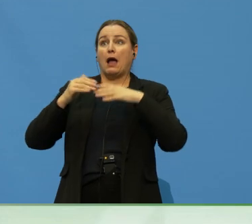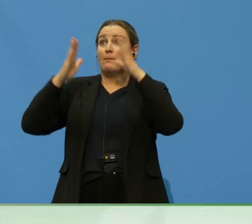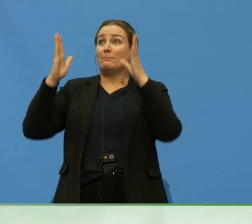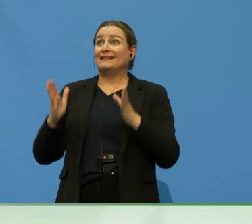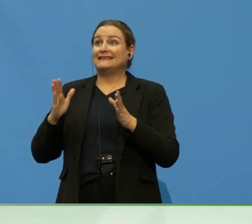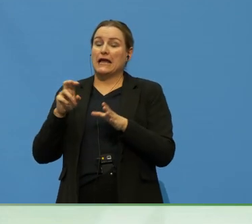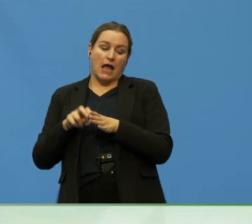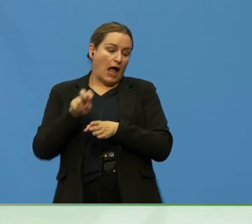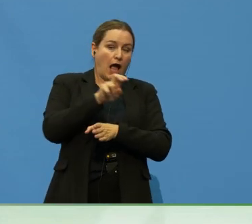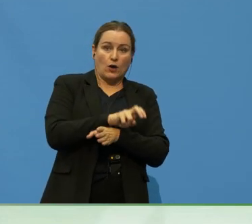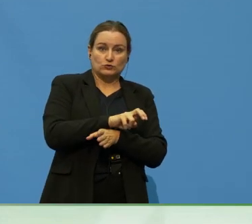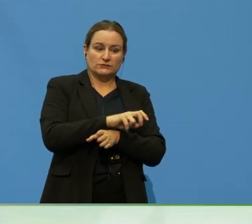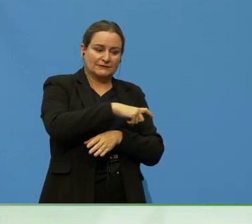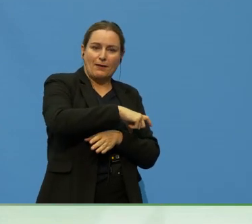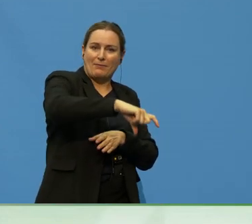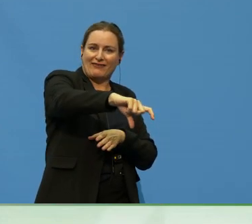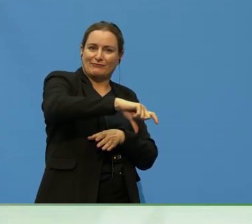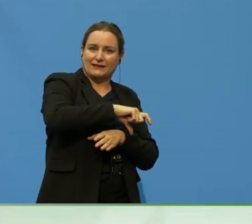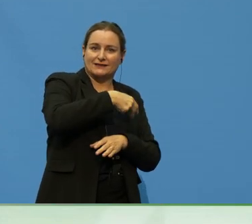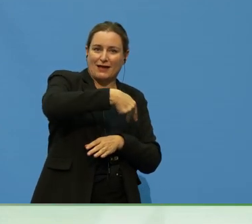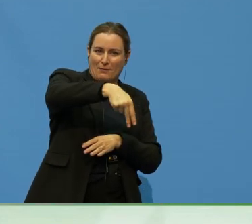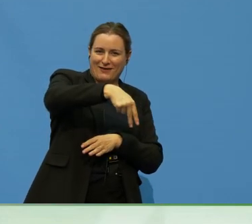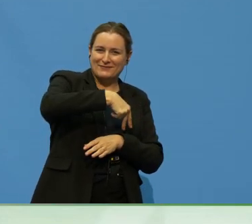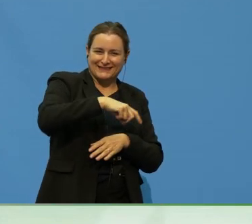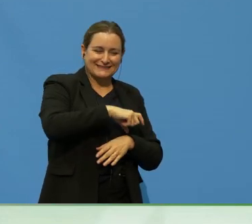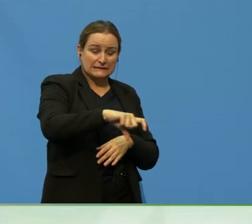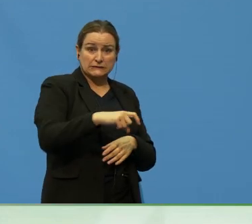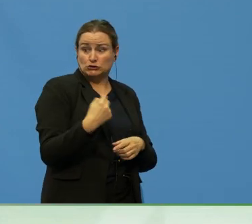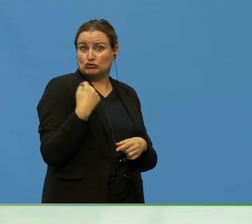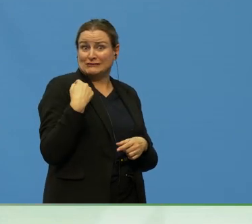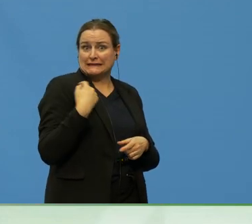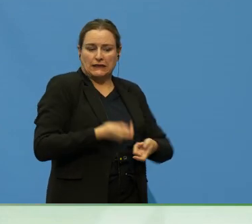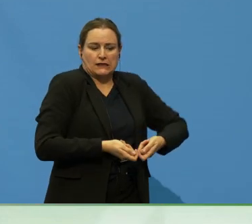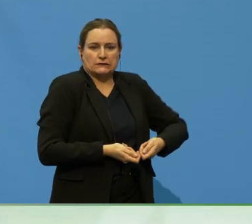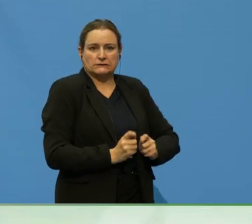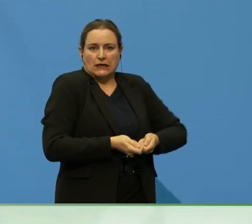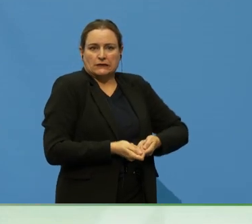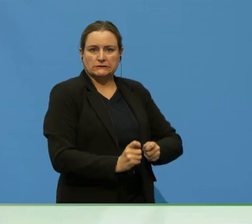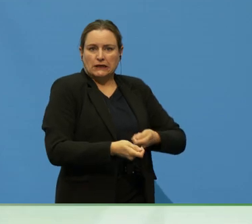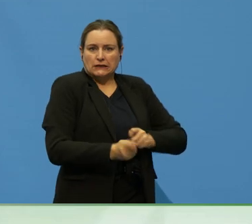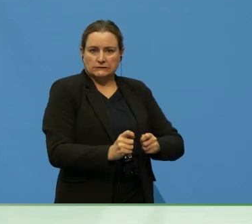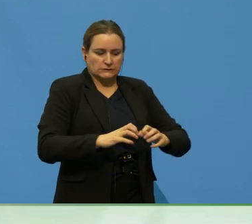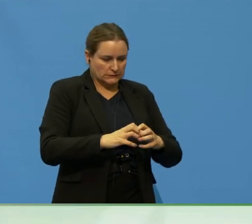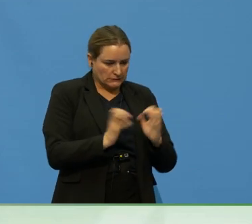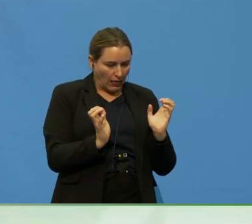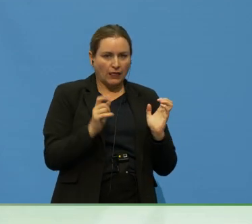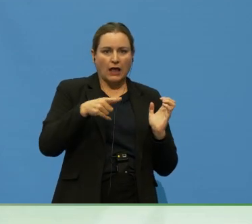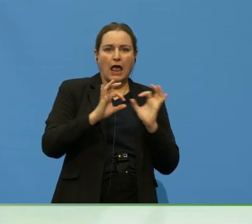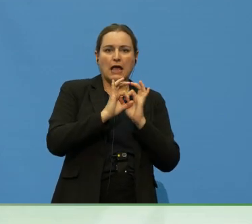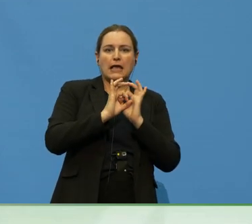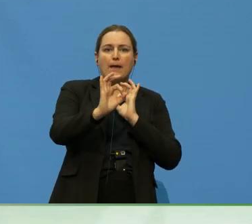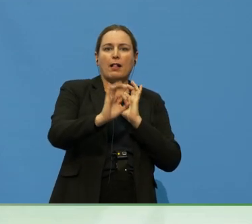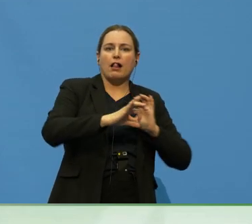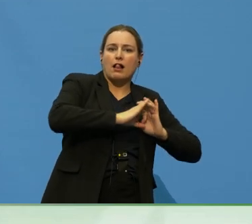I was there for 5 days, it had recently been just dug up and new cables had been laid, but then they